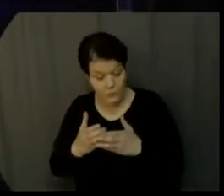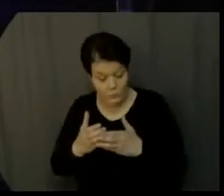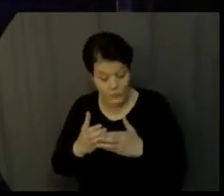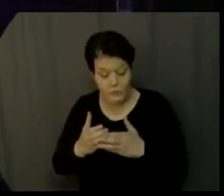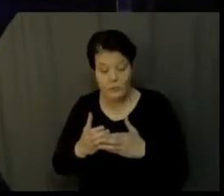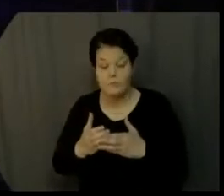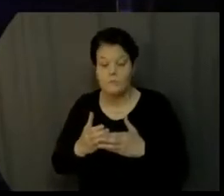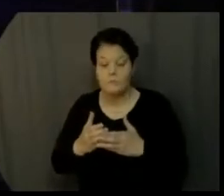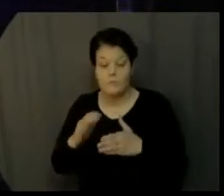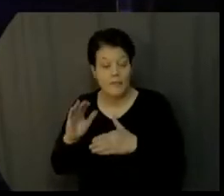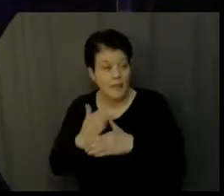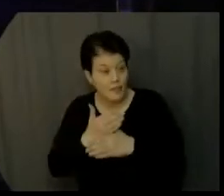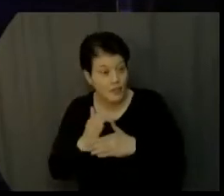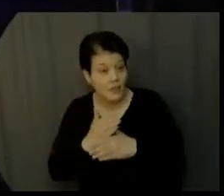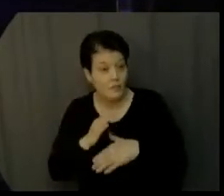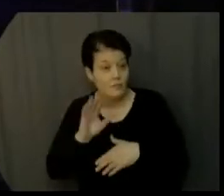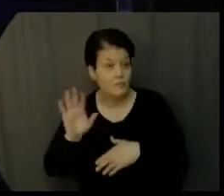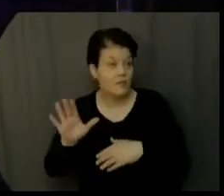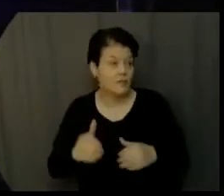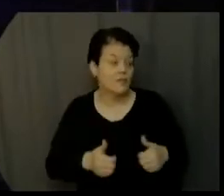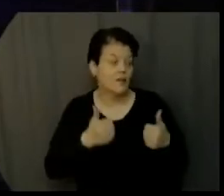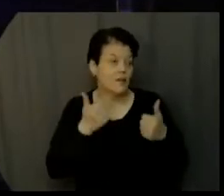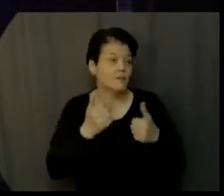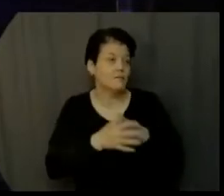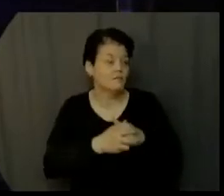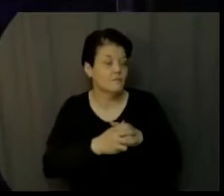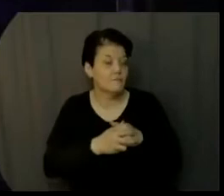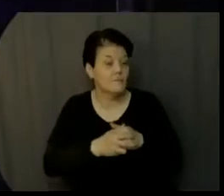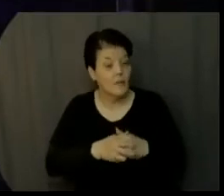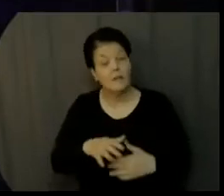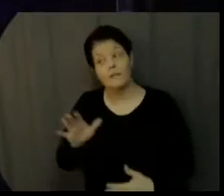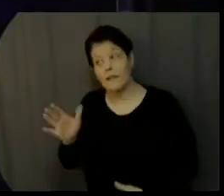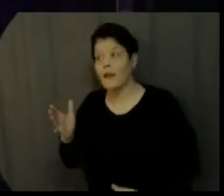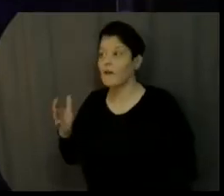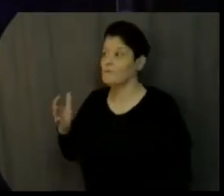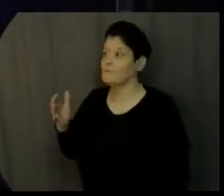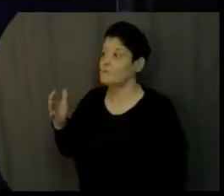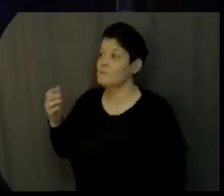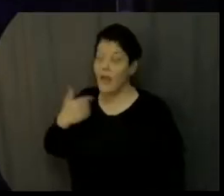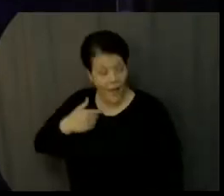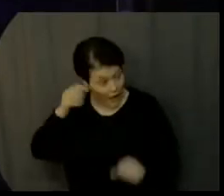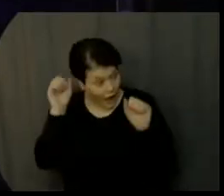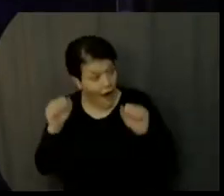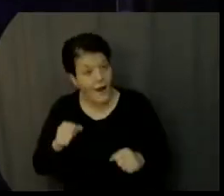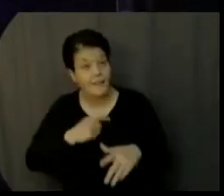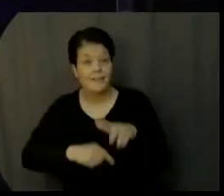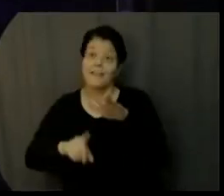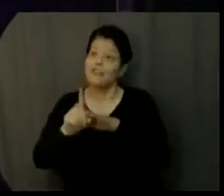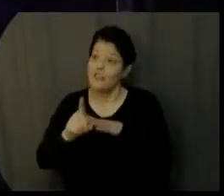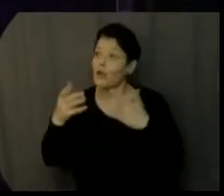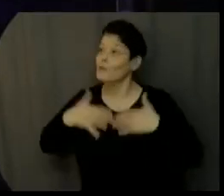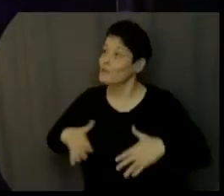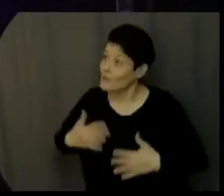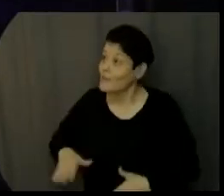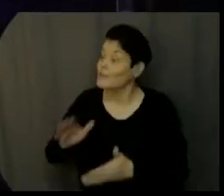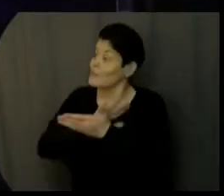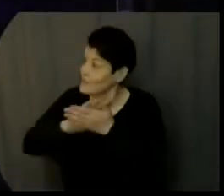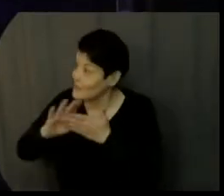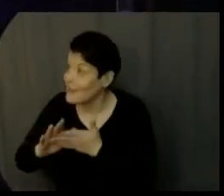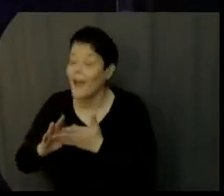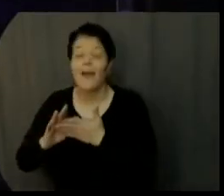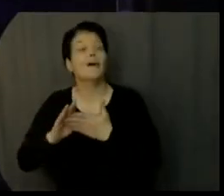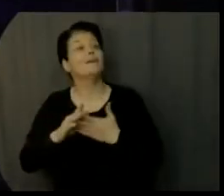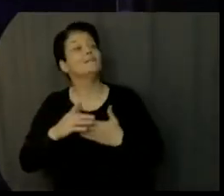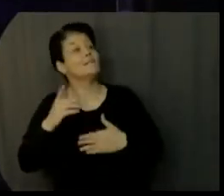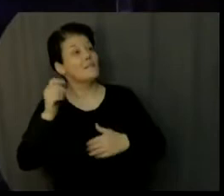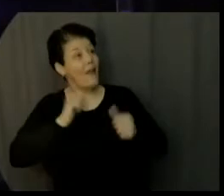come to church and I can put on a smile and I can dress in my Sunday best and I can deceive everyone and have everyone think that everything's going well in my